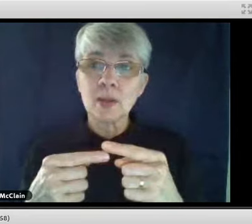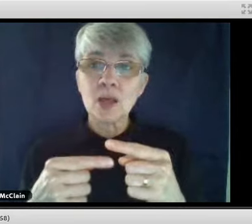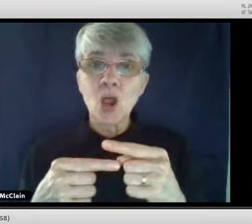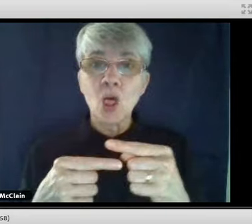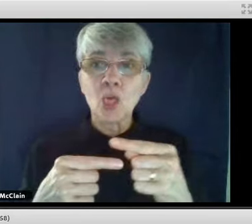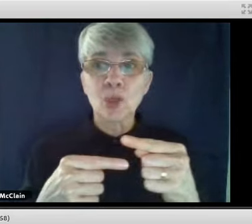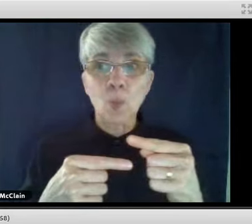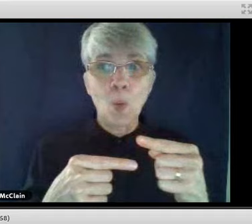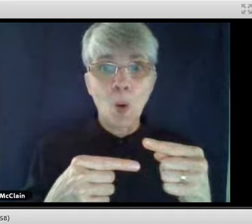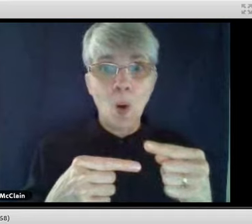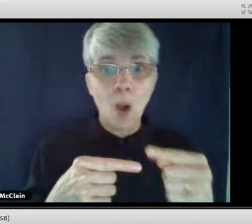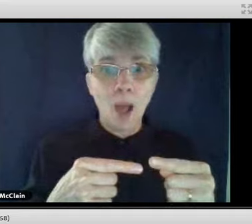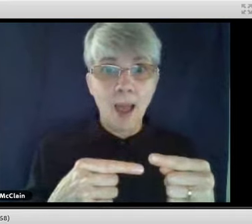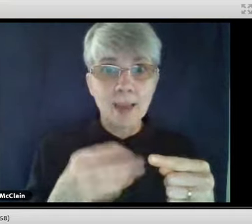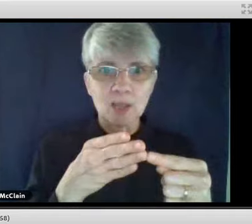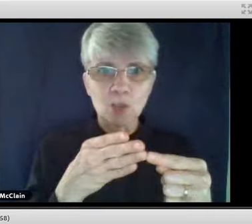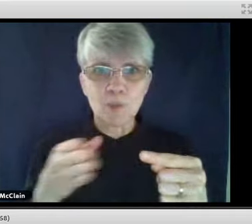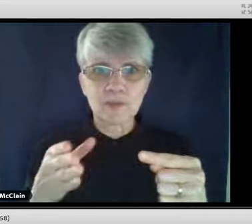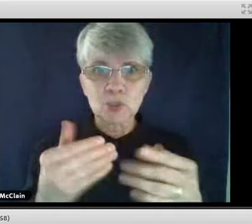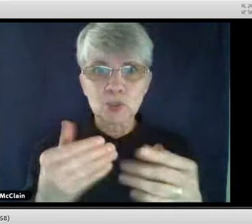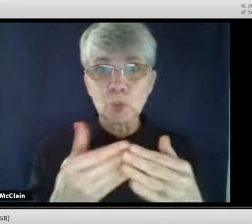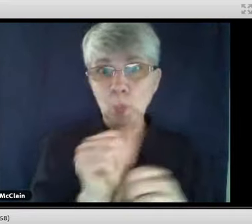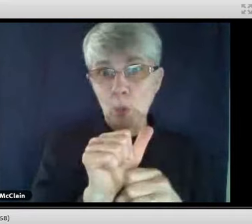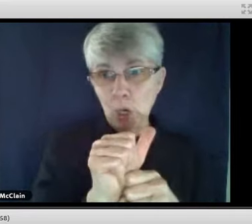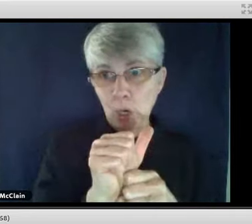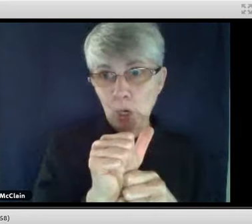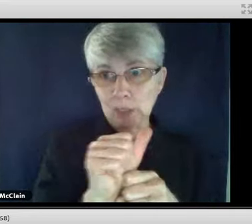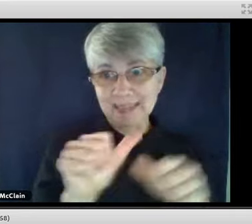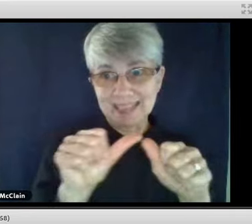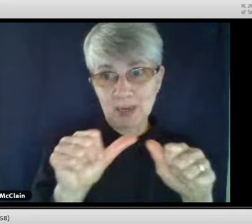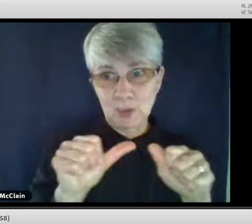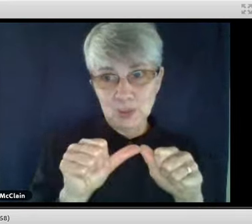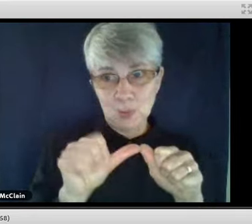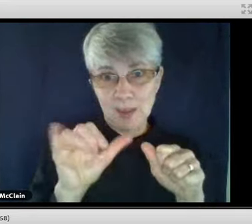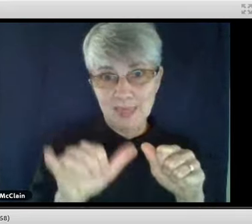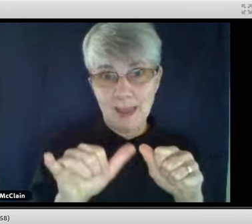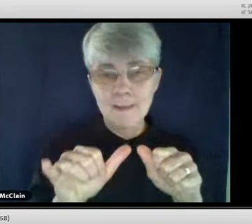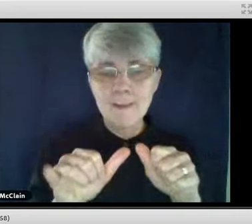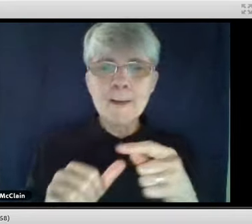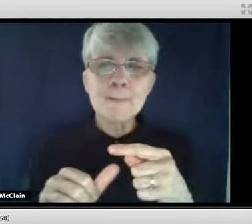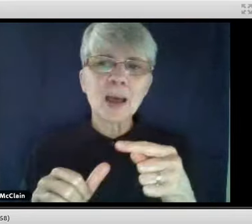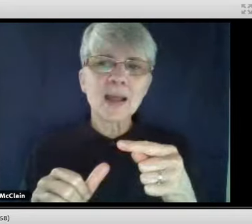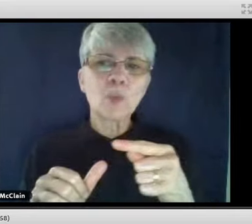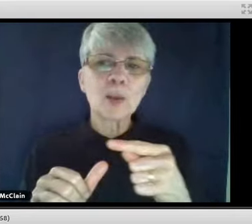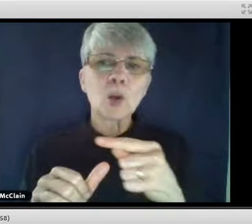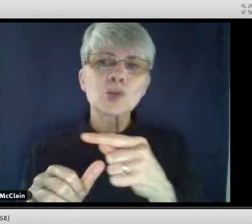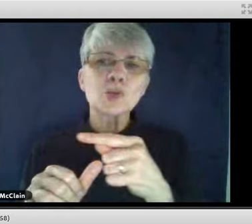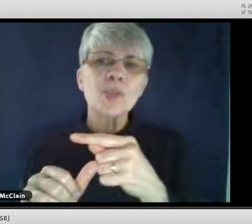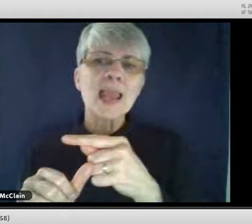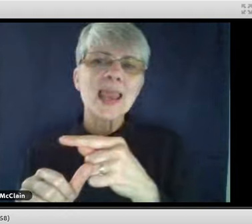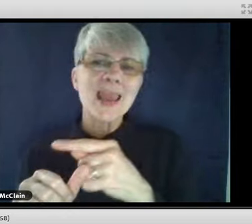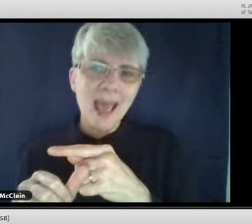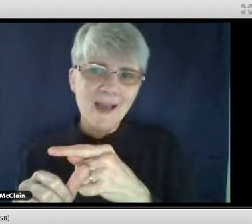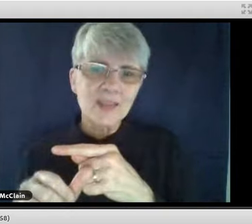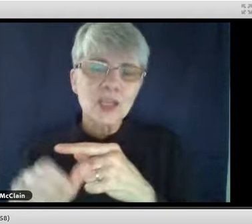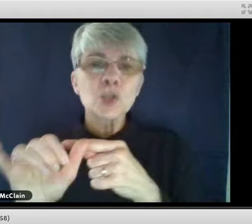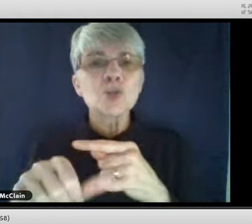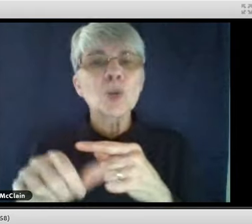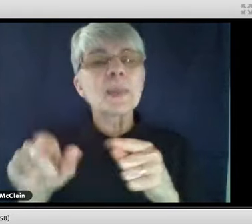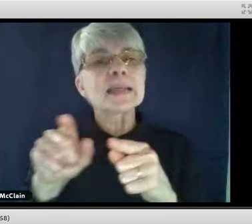section, you've moved into new work territory. Okay, but if we stick with what's to the left, this should be the same